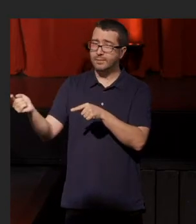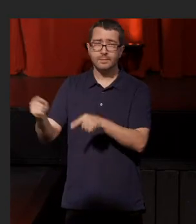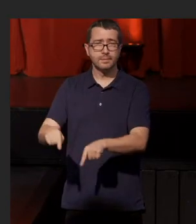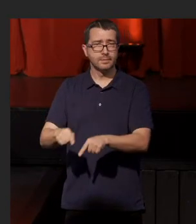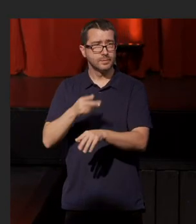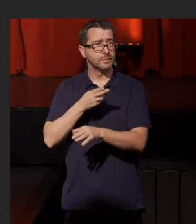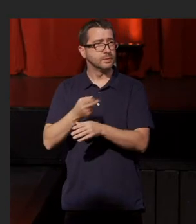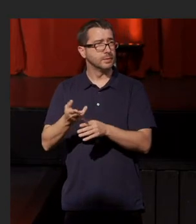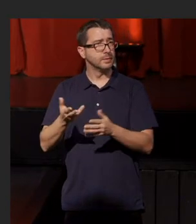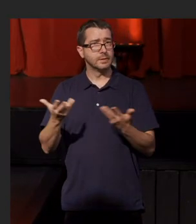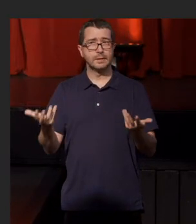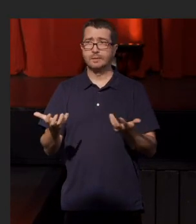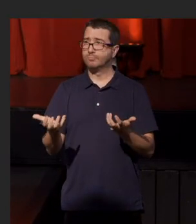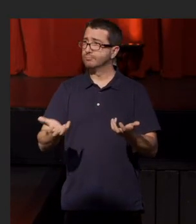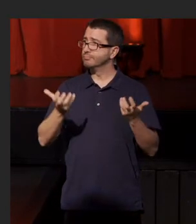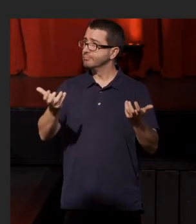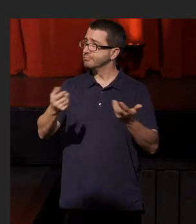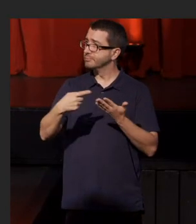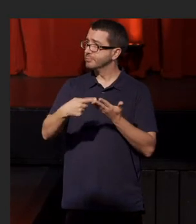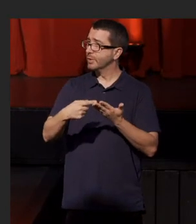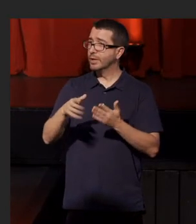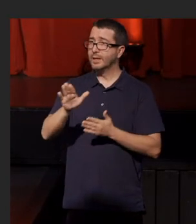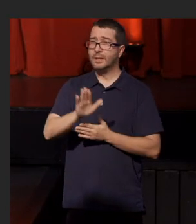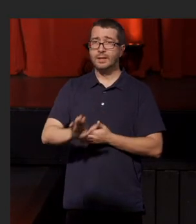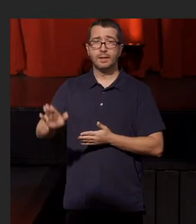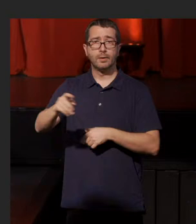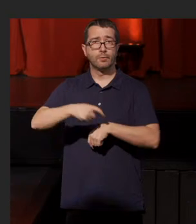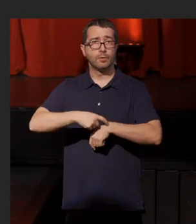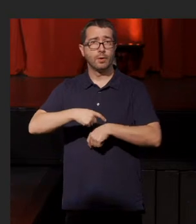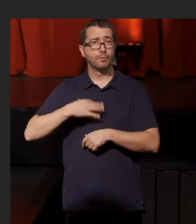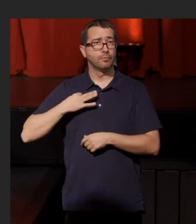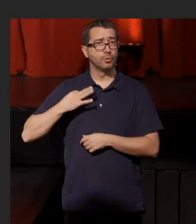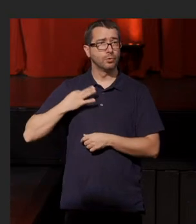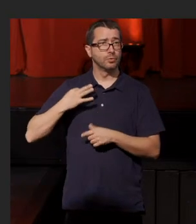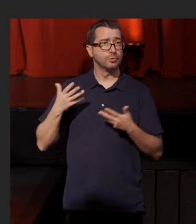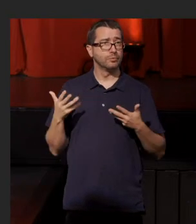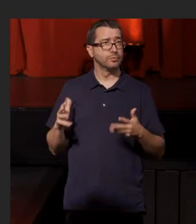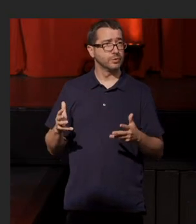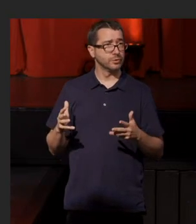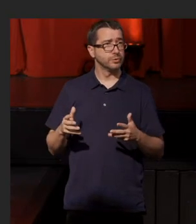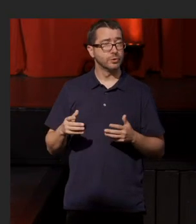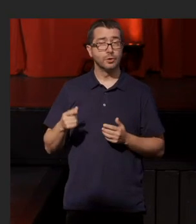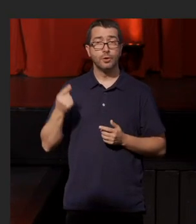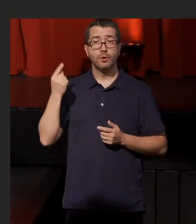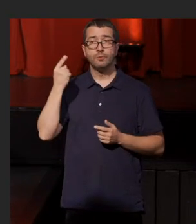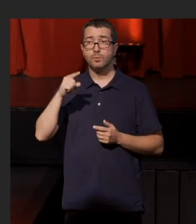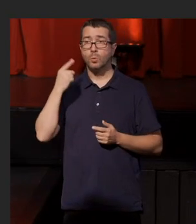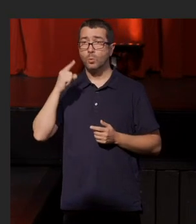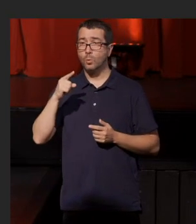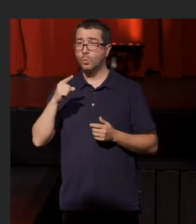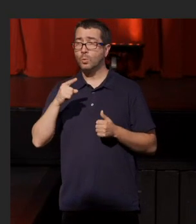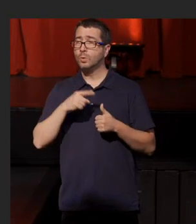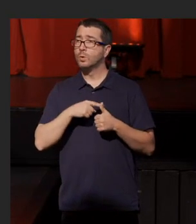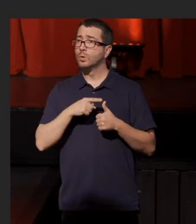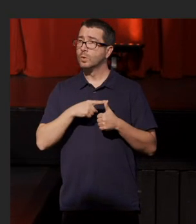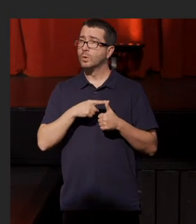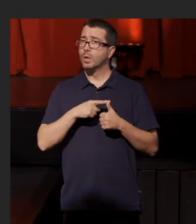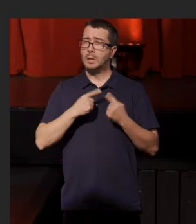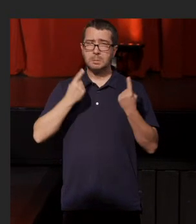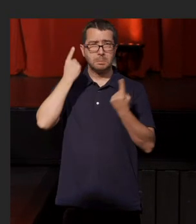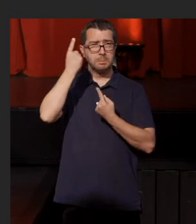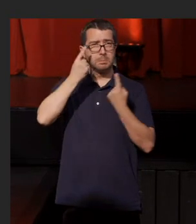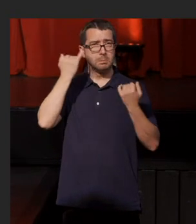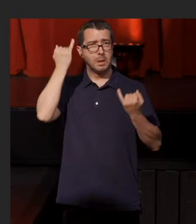joining us this evening. And they volunteer their time to do, among other things, a little